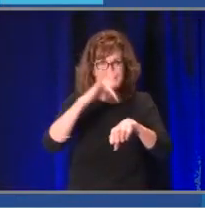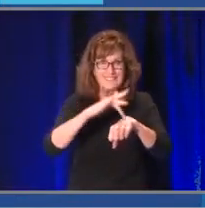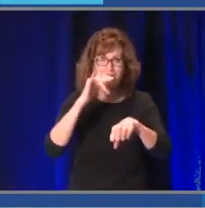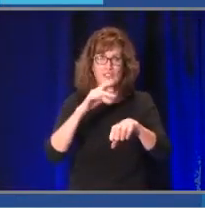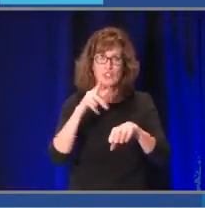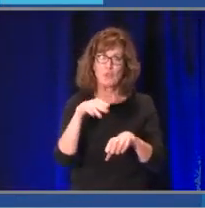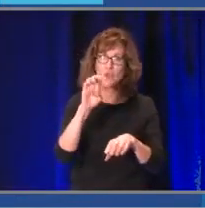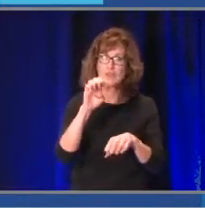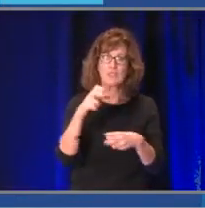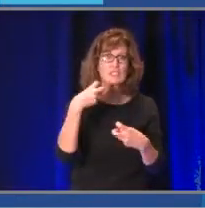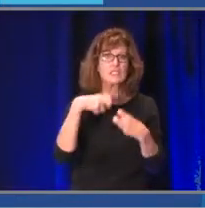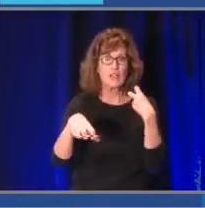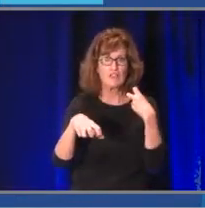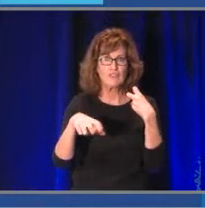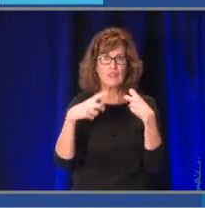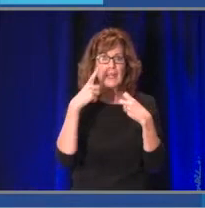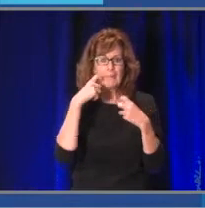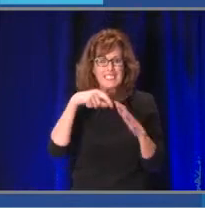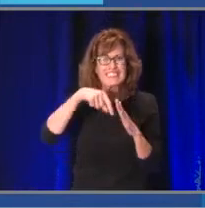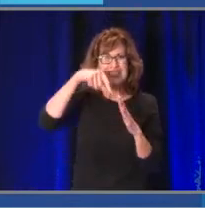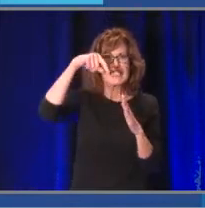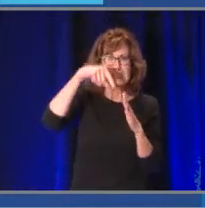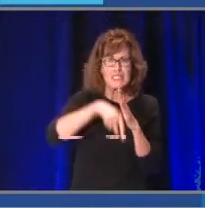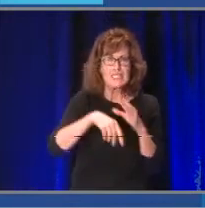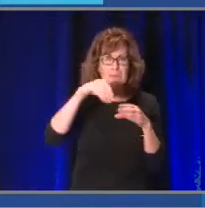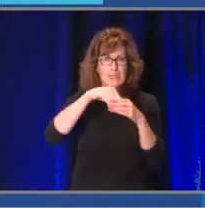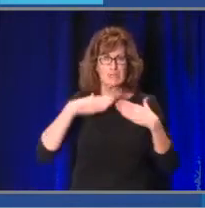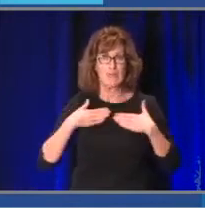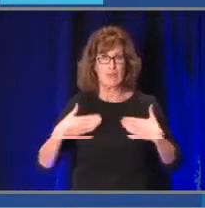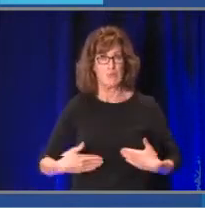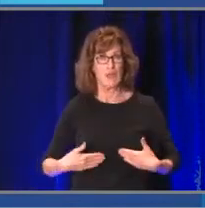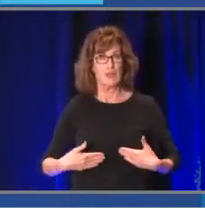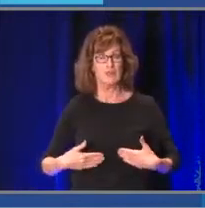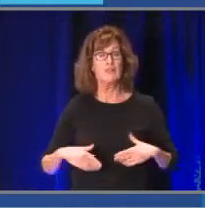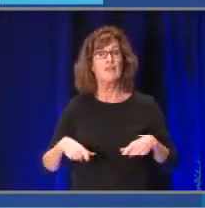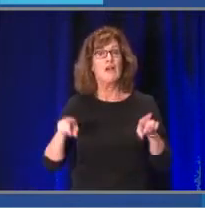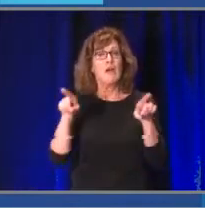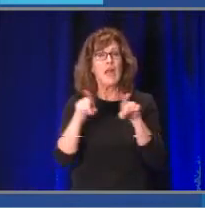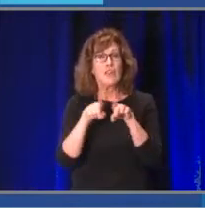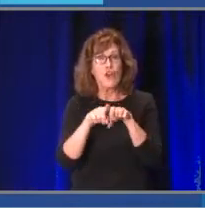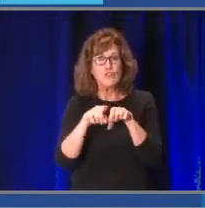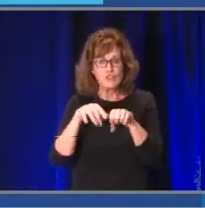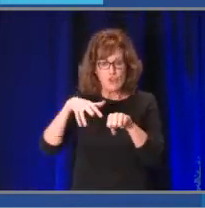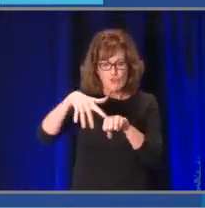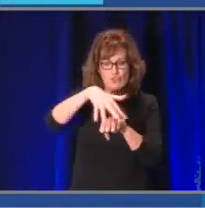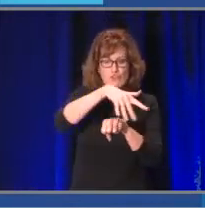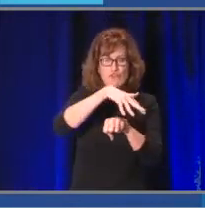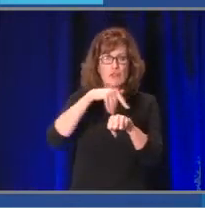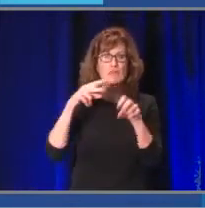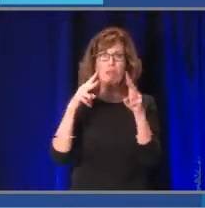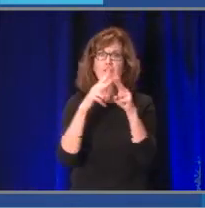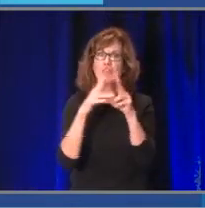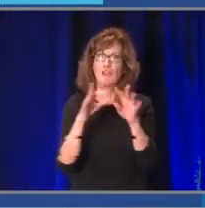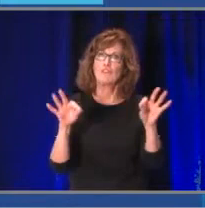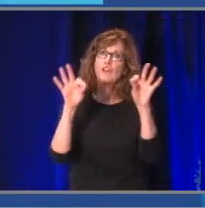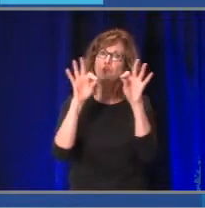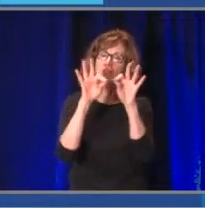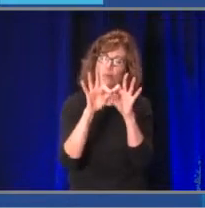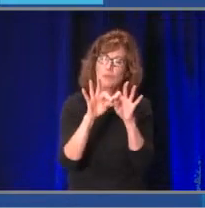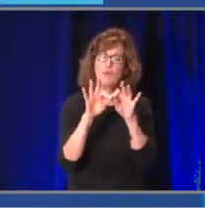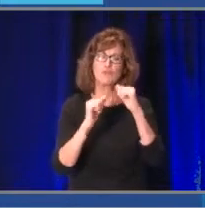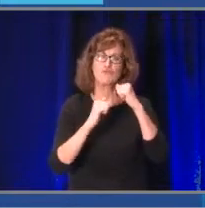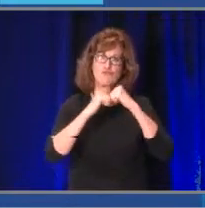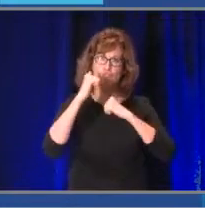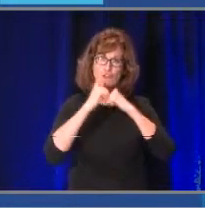is difficult because it's so deep in the pelvis, but also it is surrounded by some very important and critical